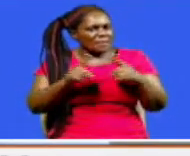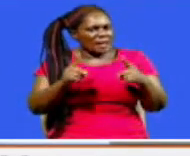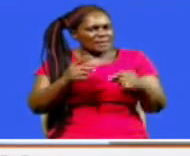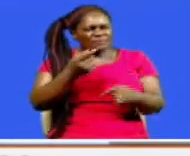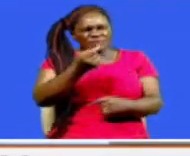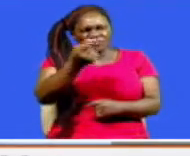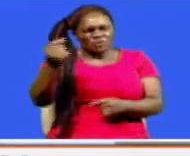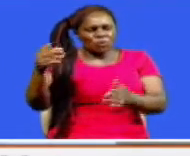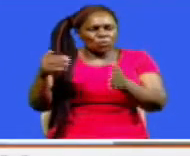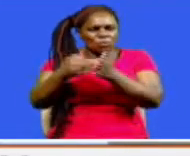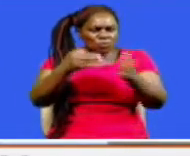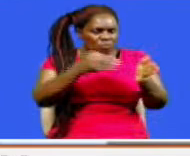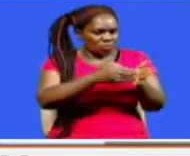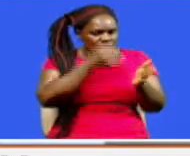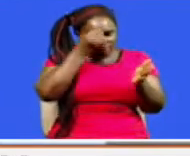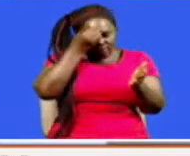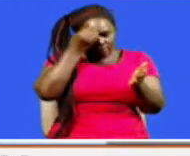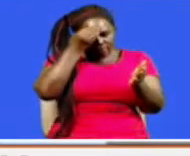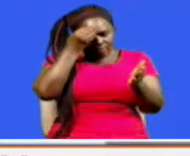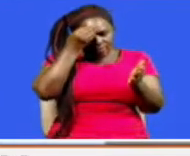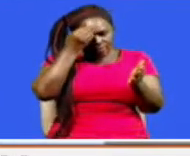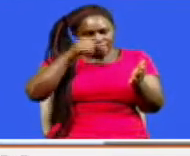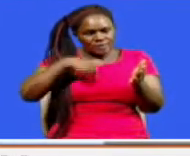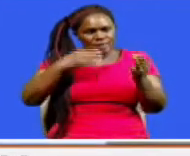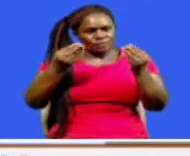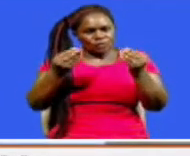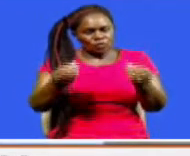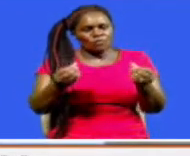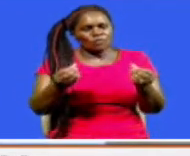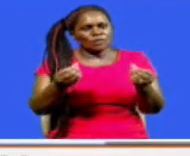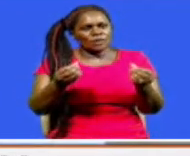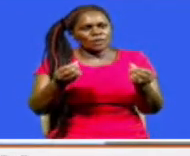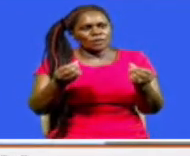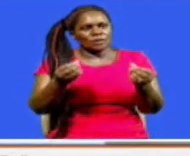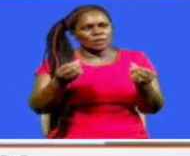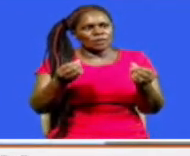setbacks here and there, which we addressed to the Ministry of Sports.